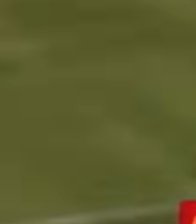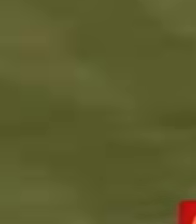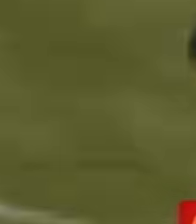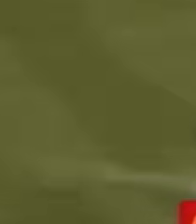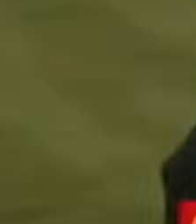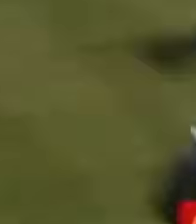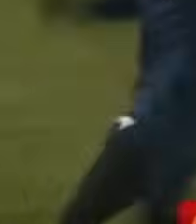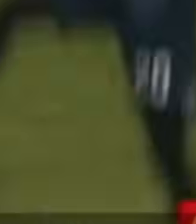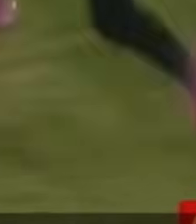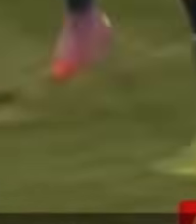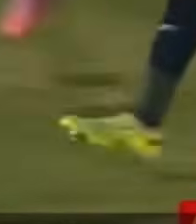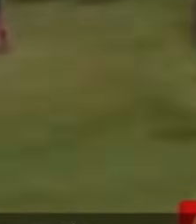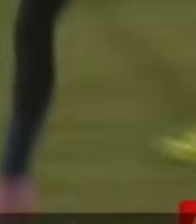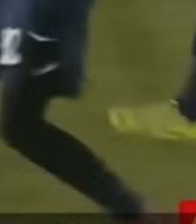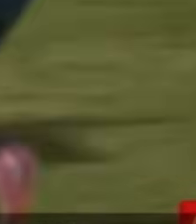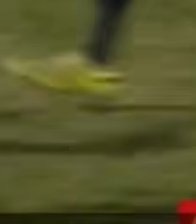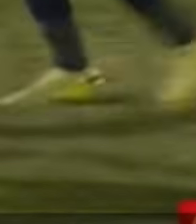Tulani Kumete!